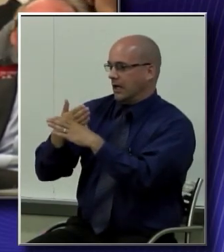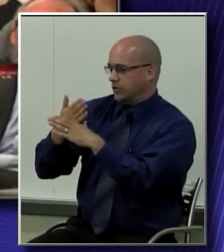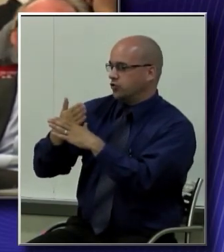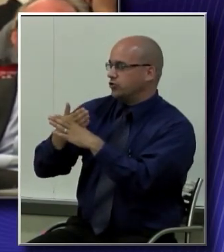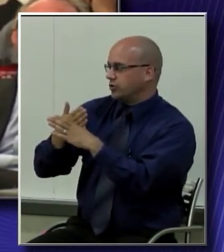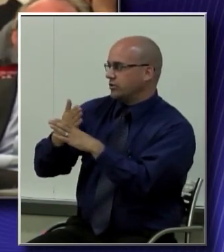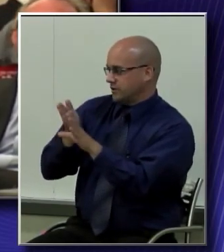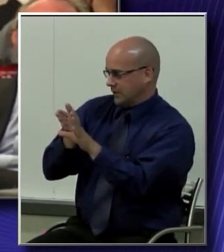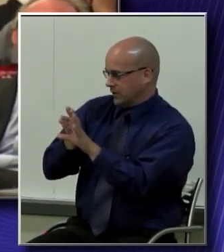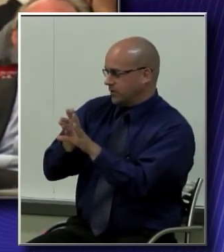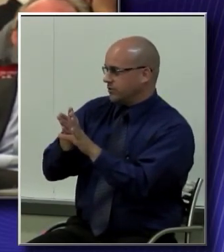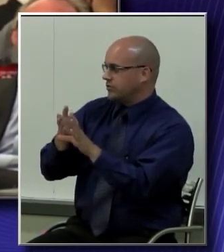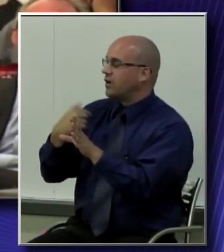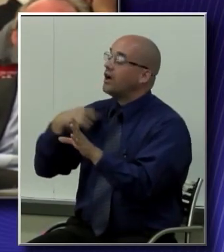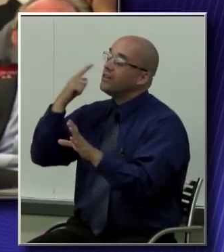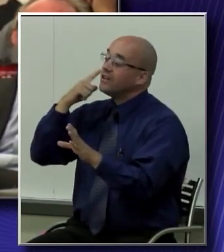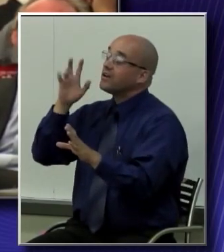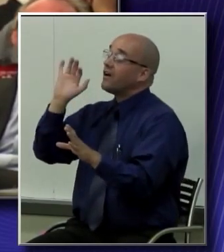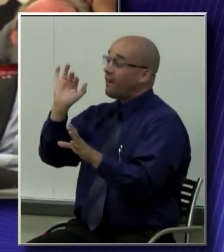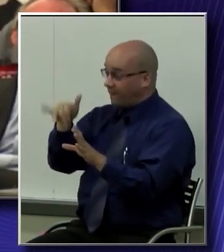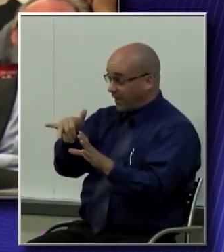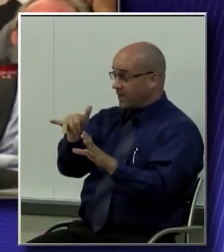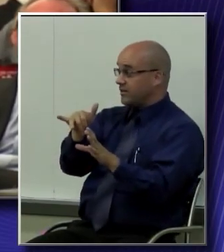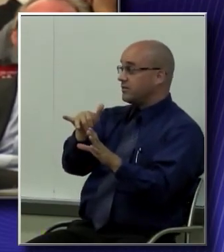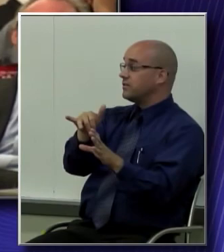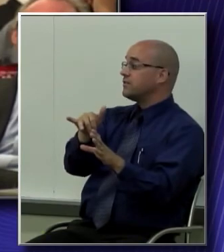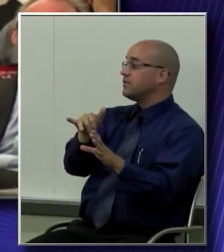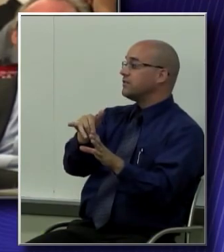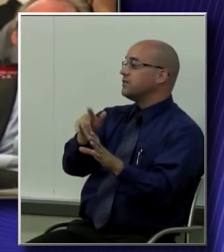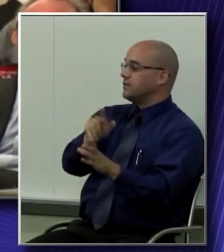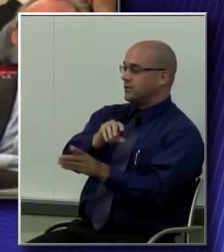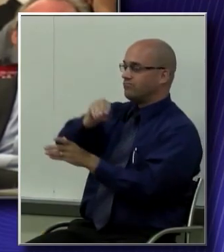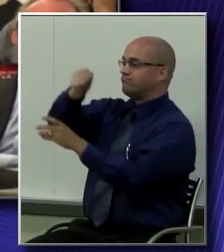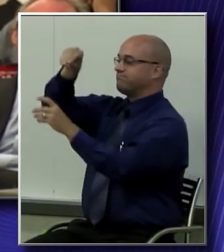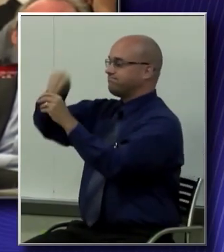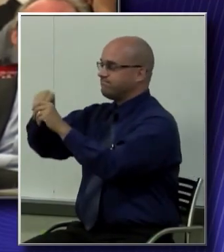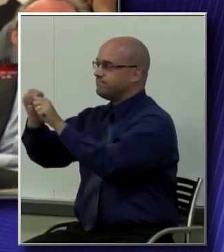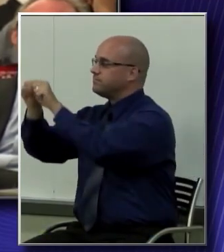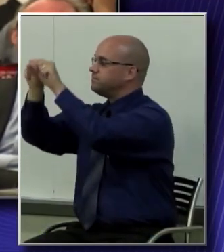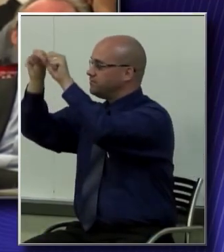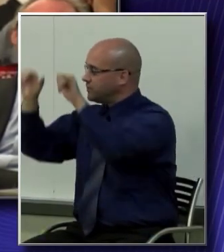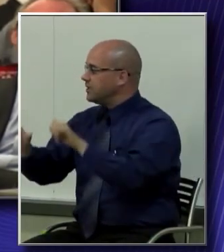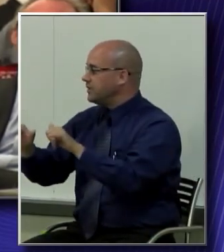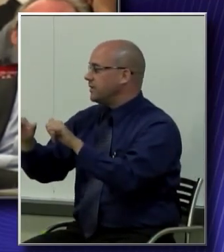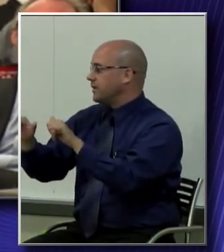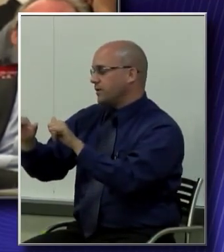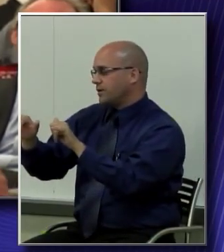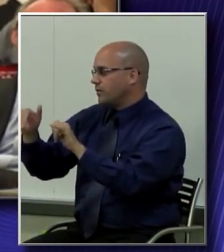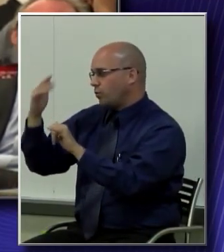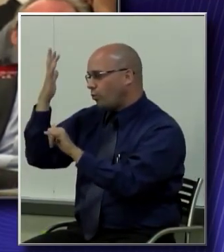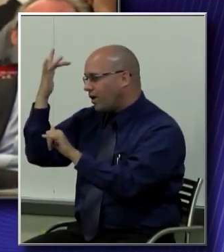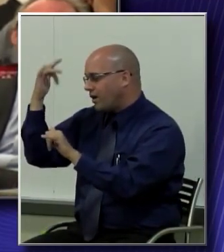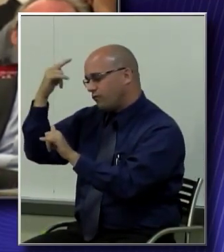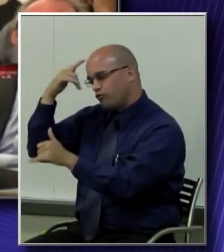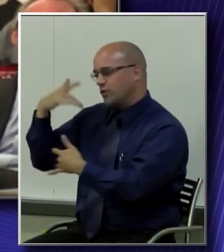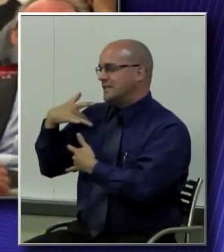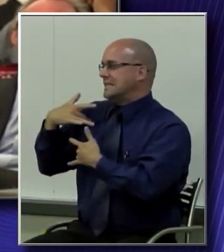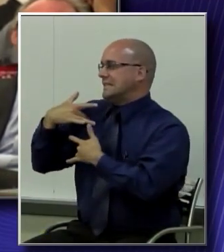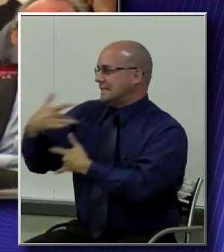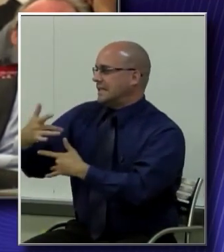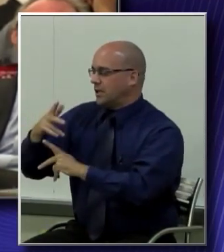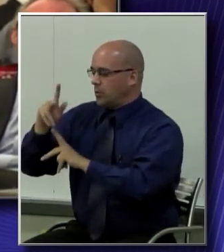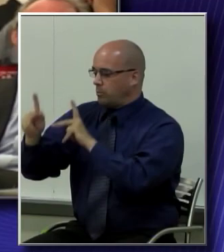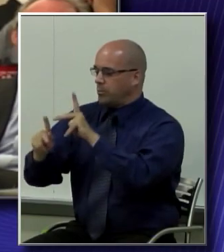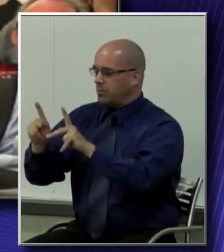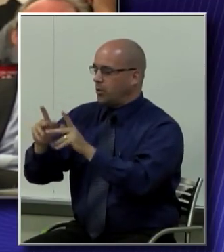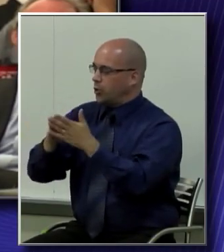bring this to the entire system in terms of sensitivity to the needs of